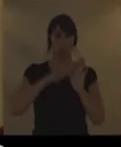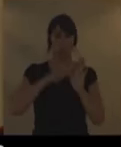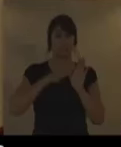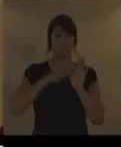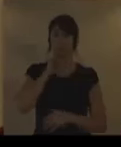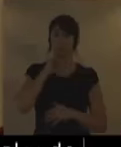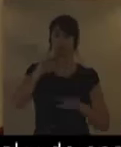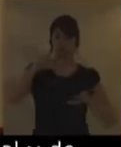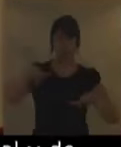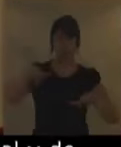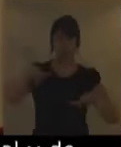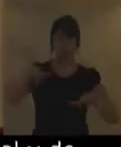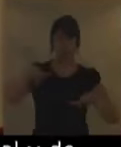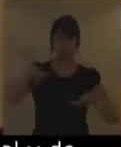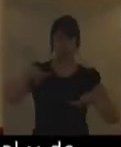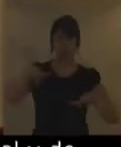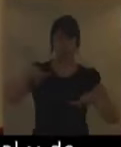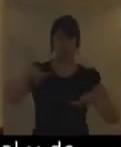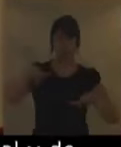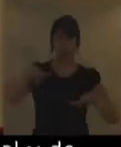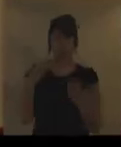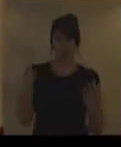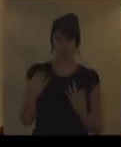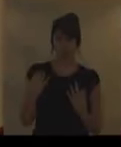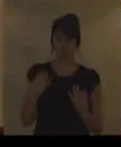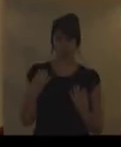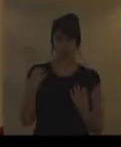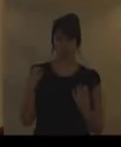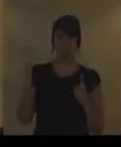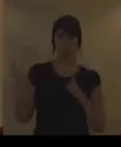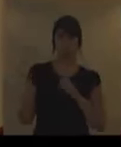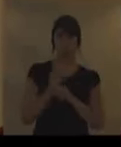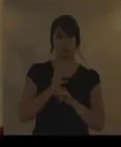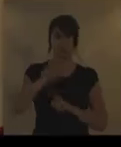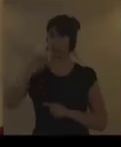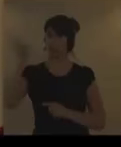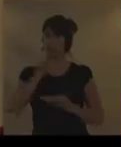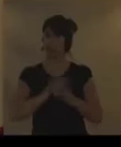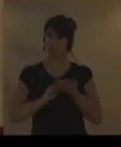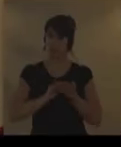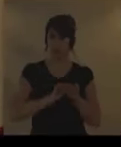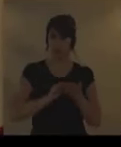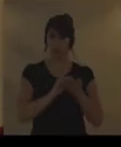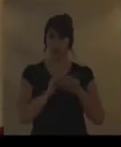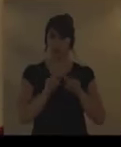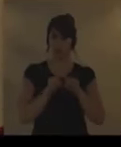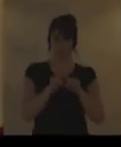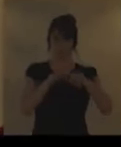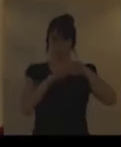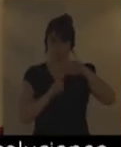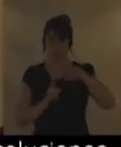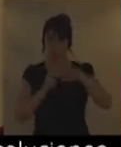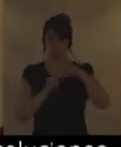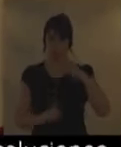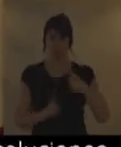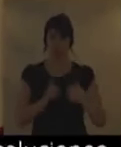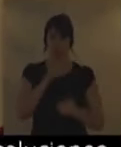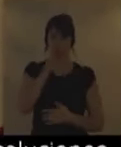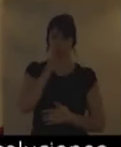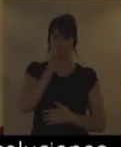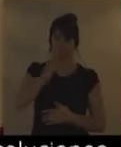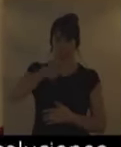from finding others and solutions, as we are able to work with the interpreters